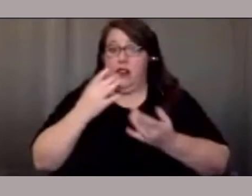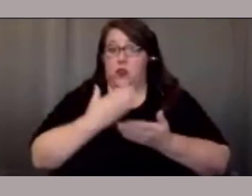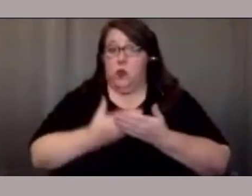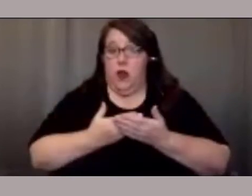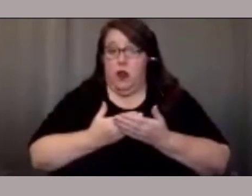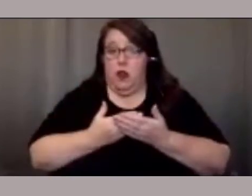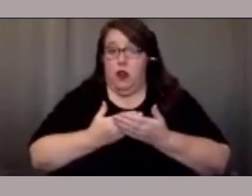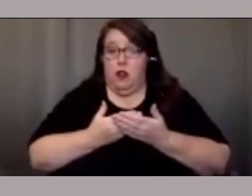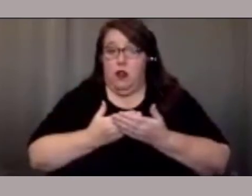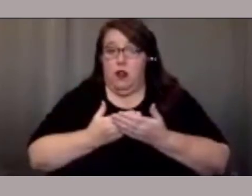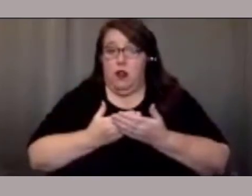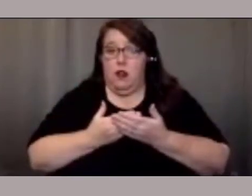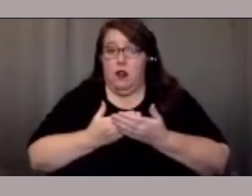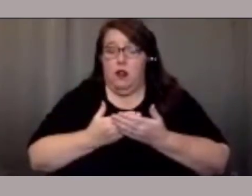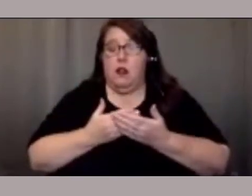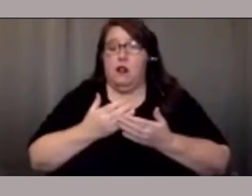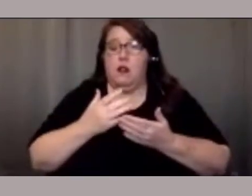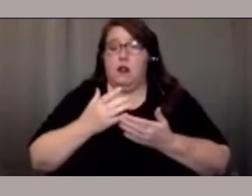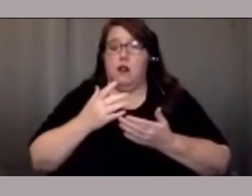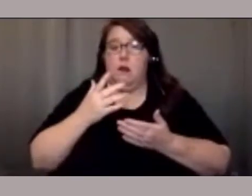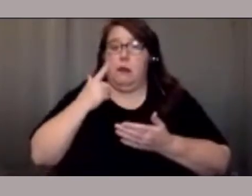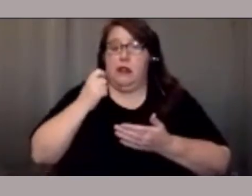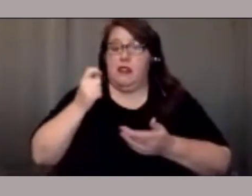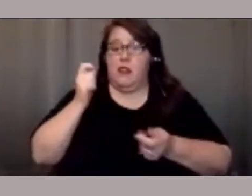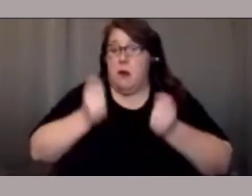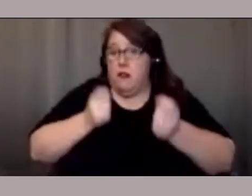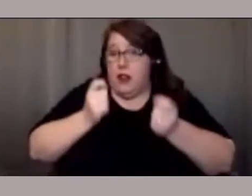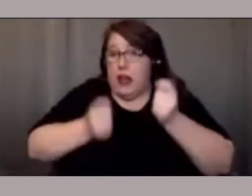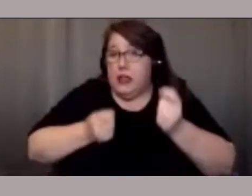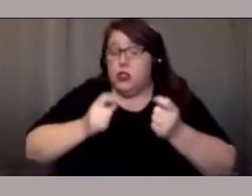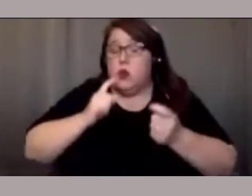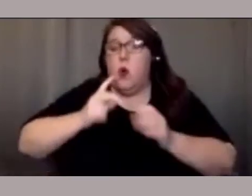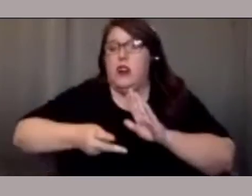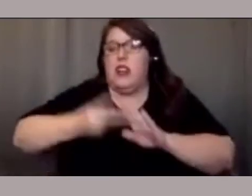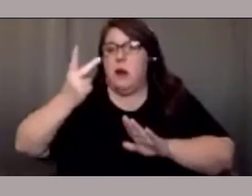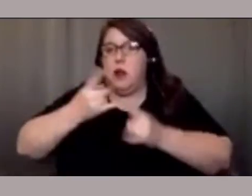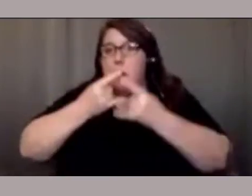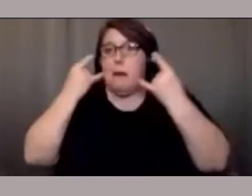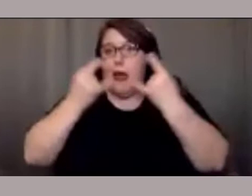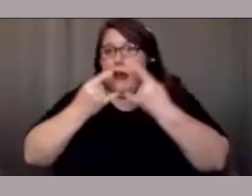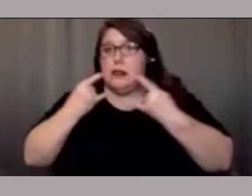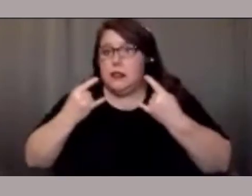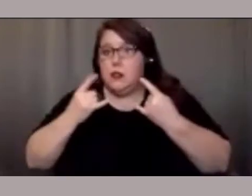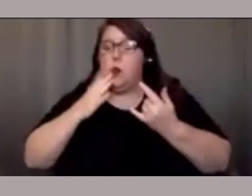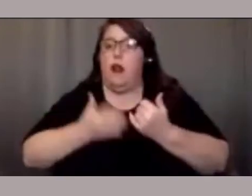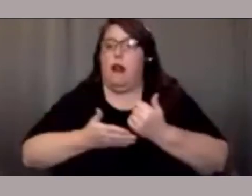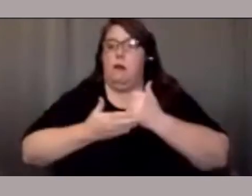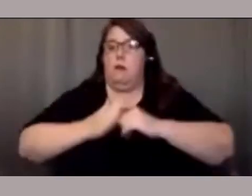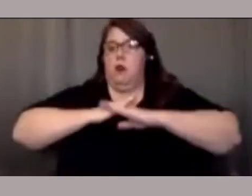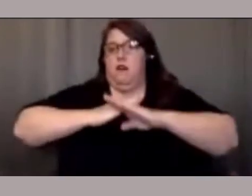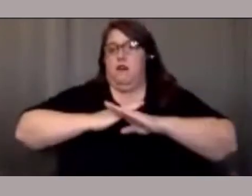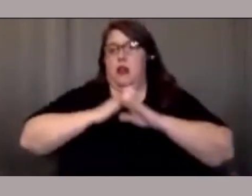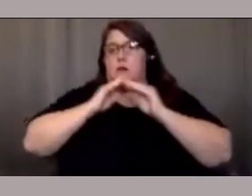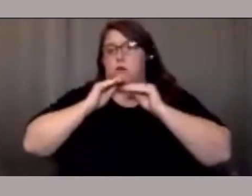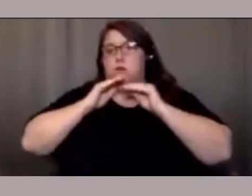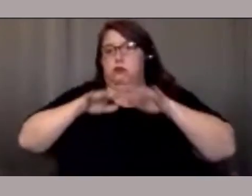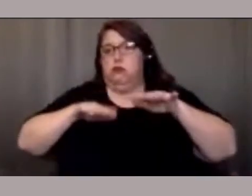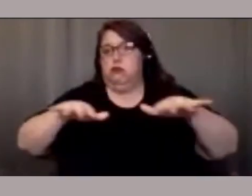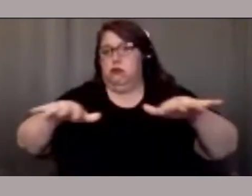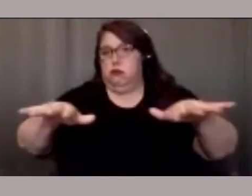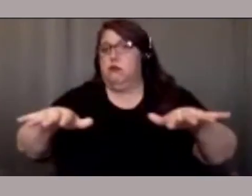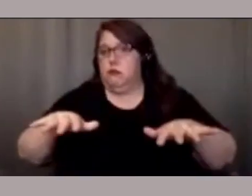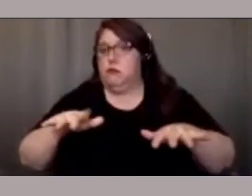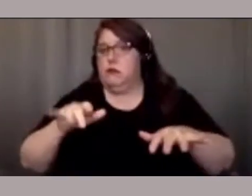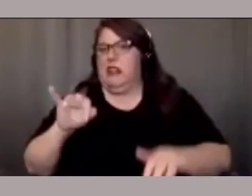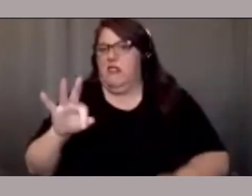of the modification you've made or a doubling of the mask, you will help prevent the spread of aerosols that